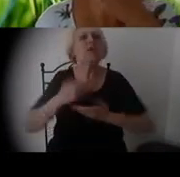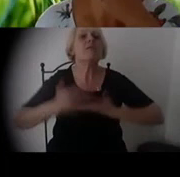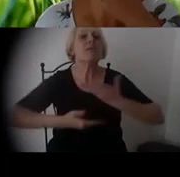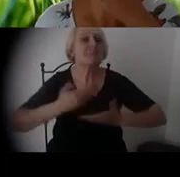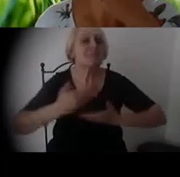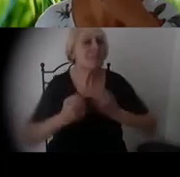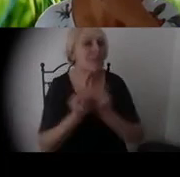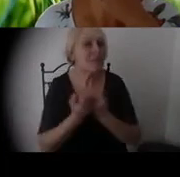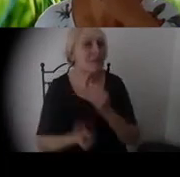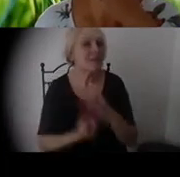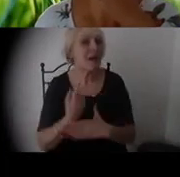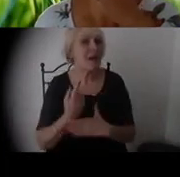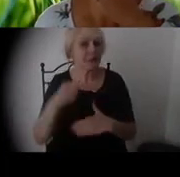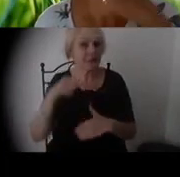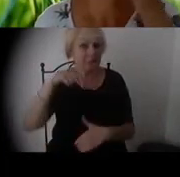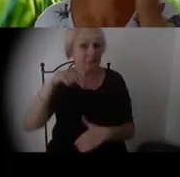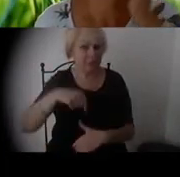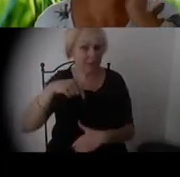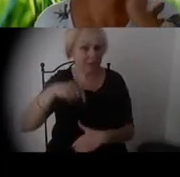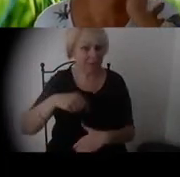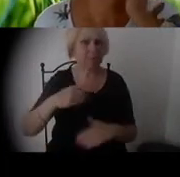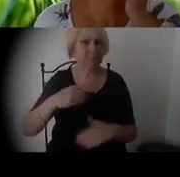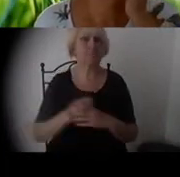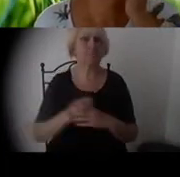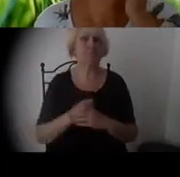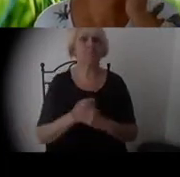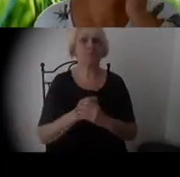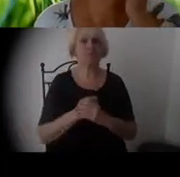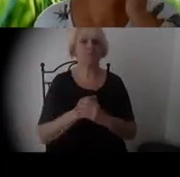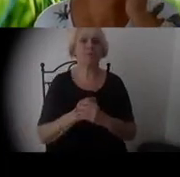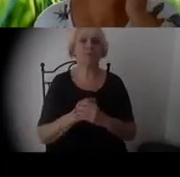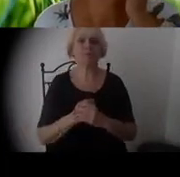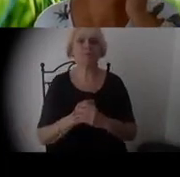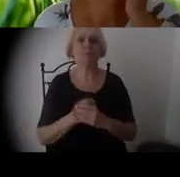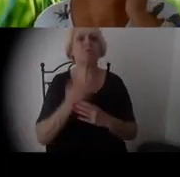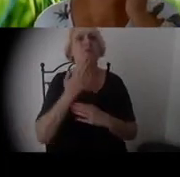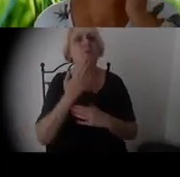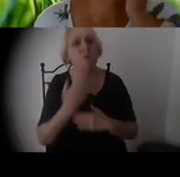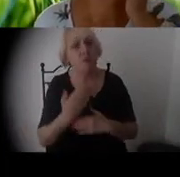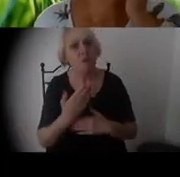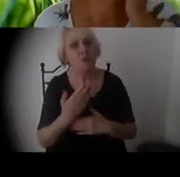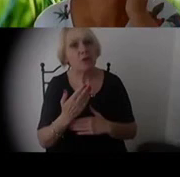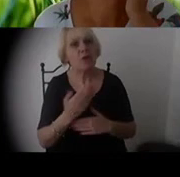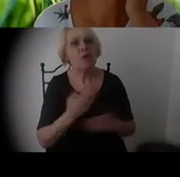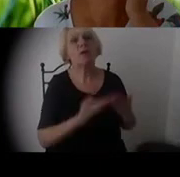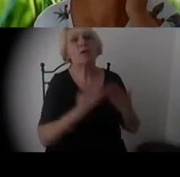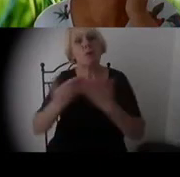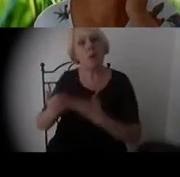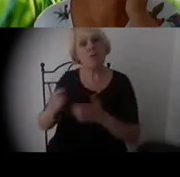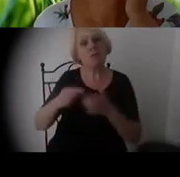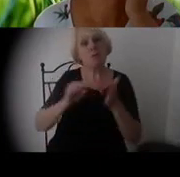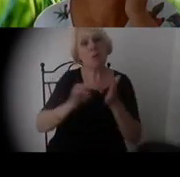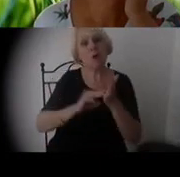going on in our approach, which I hope will be very helpful. So thank you, and over to Emma.